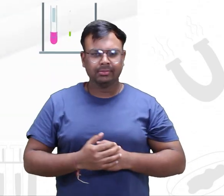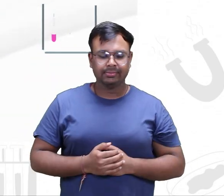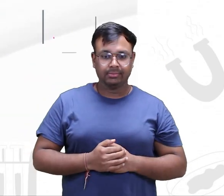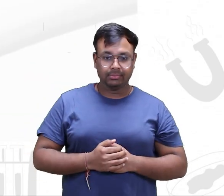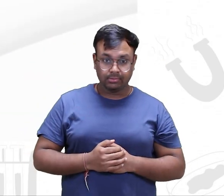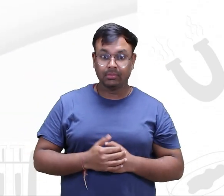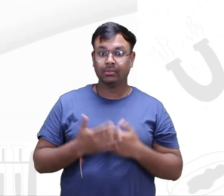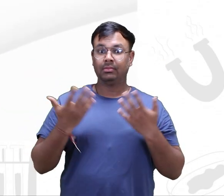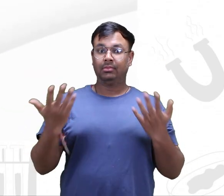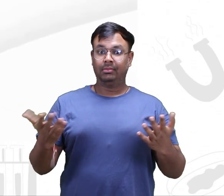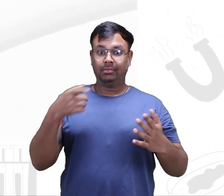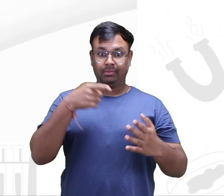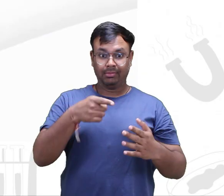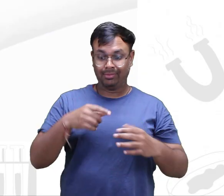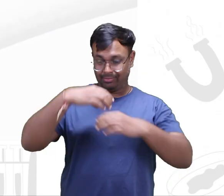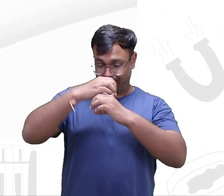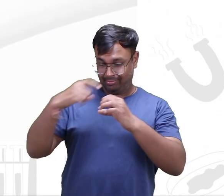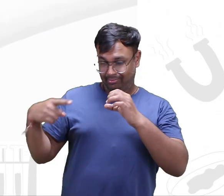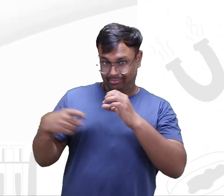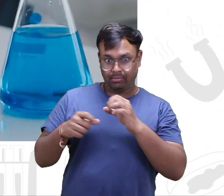So, what is a microscope?